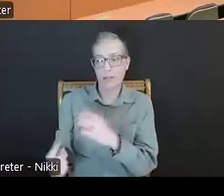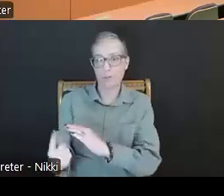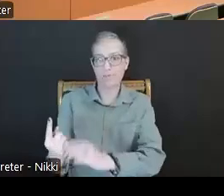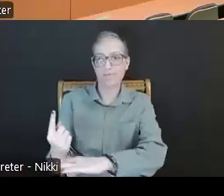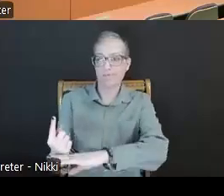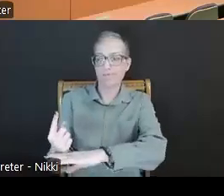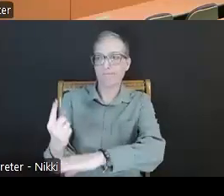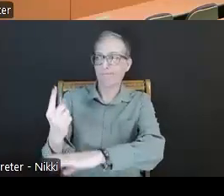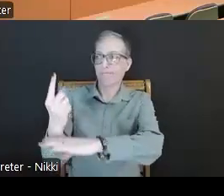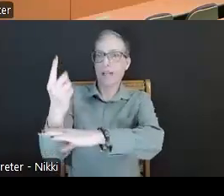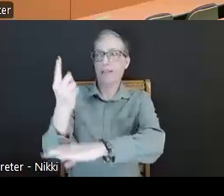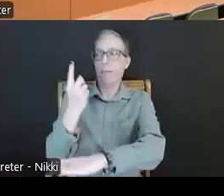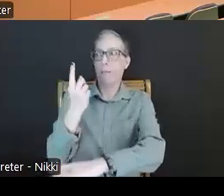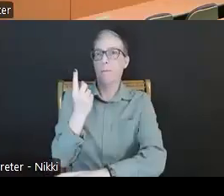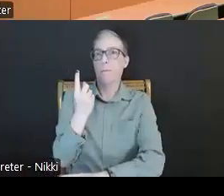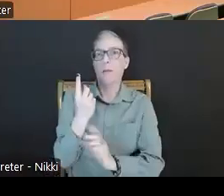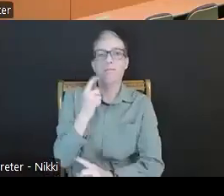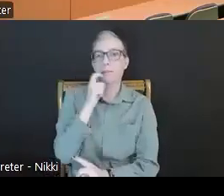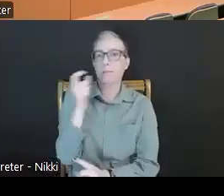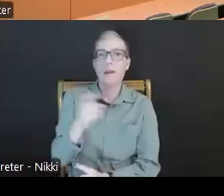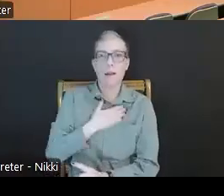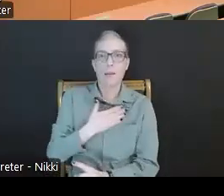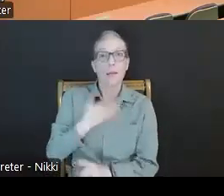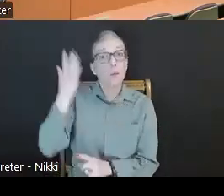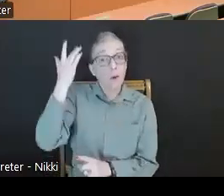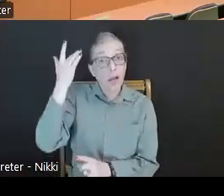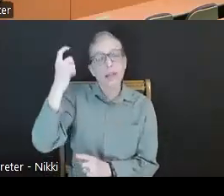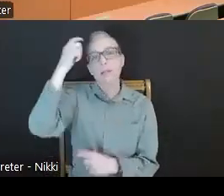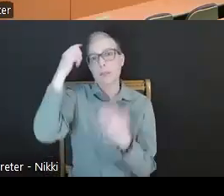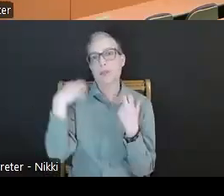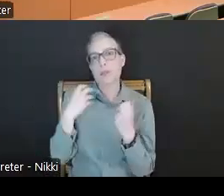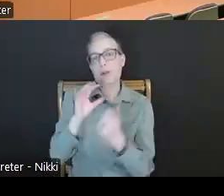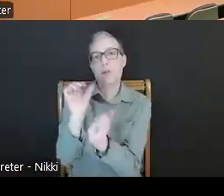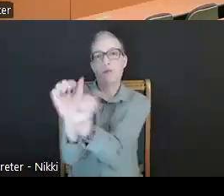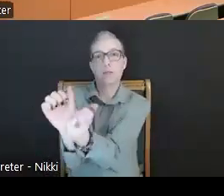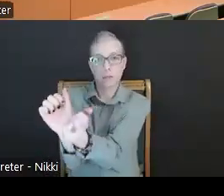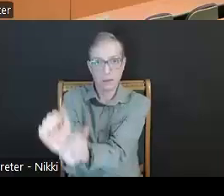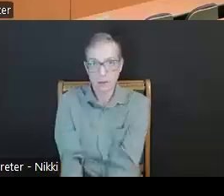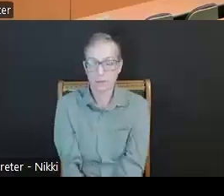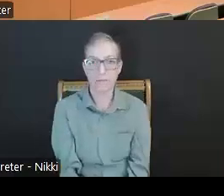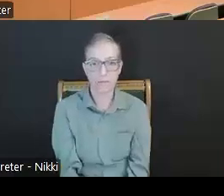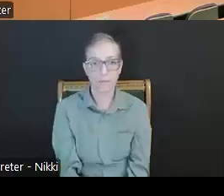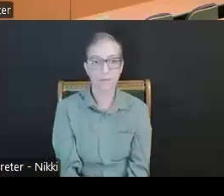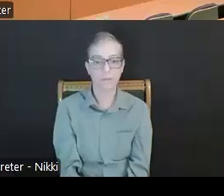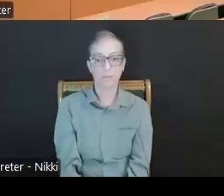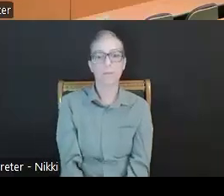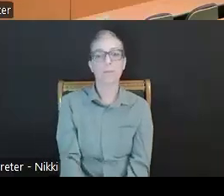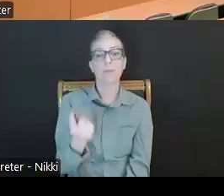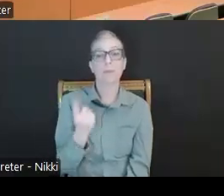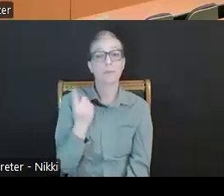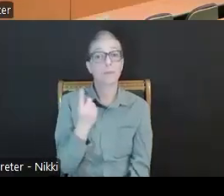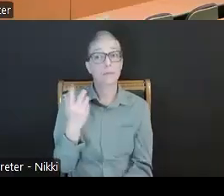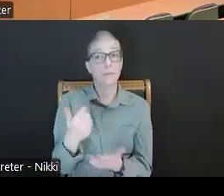there because they've had a mental health arrest. And one of the things that really helped me